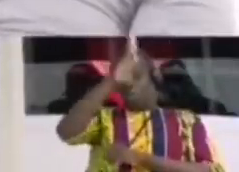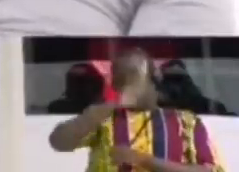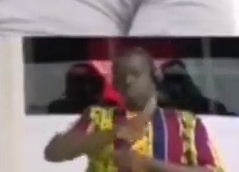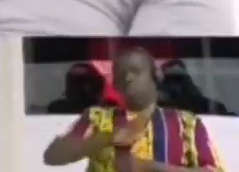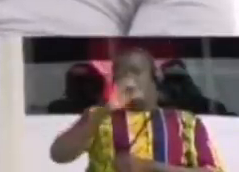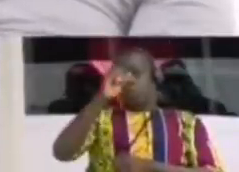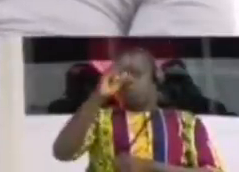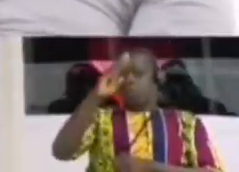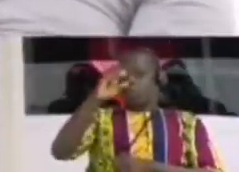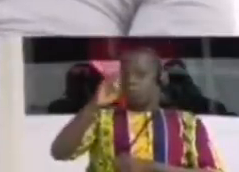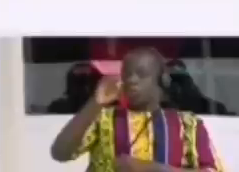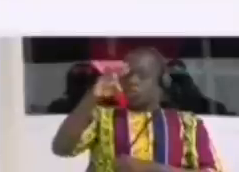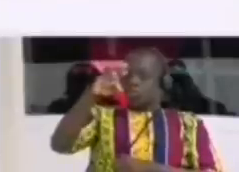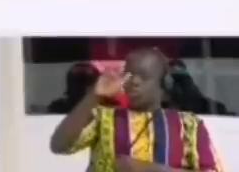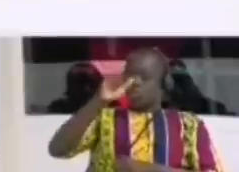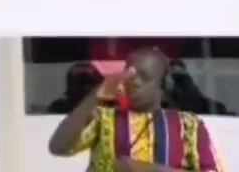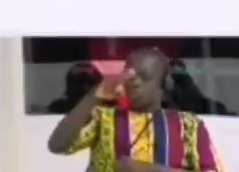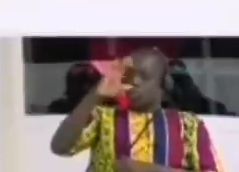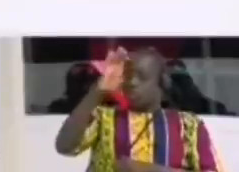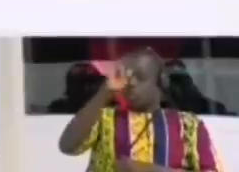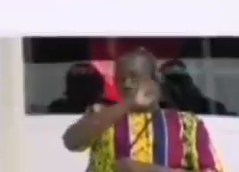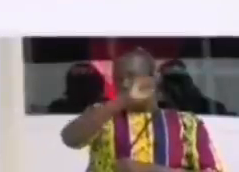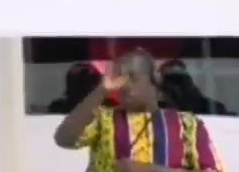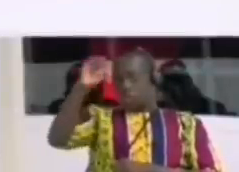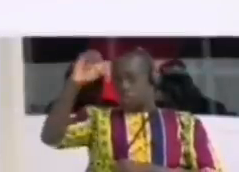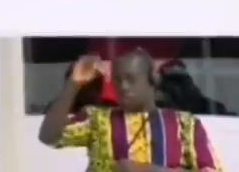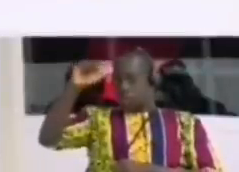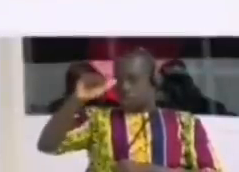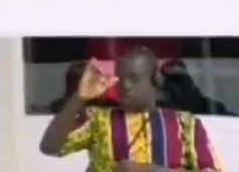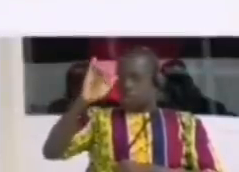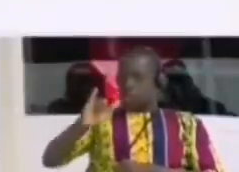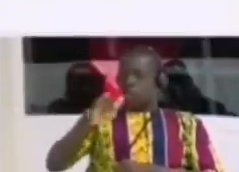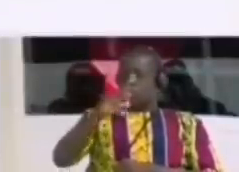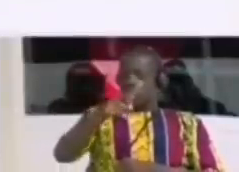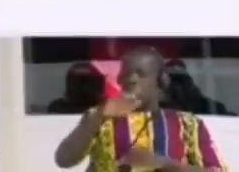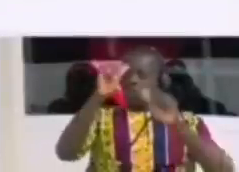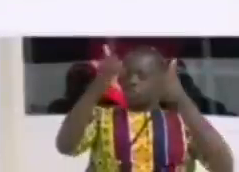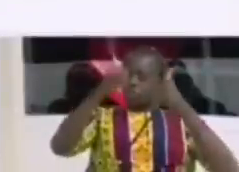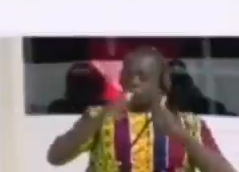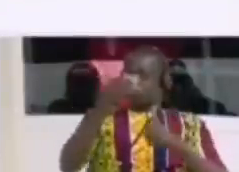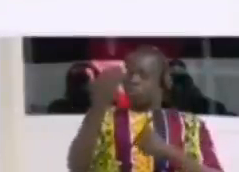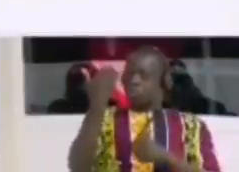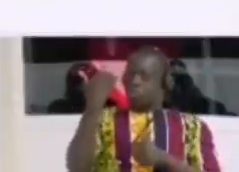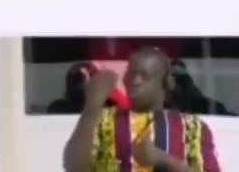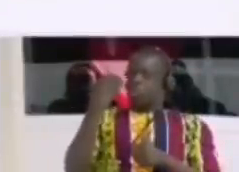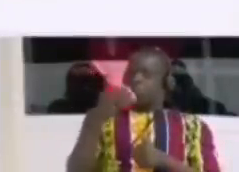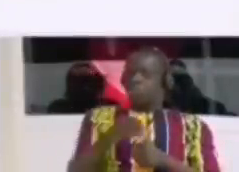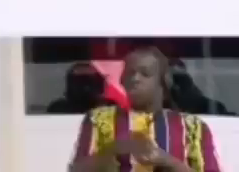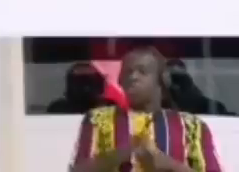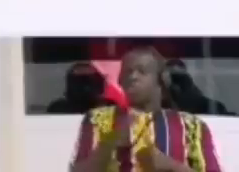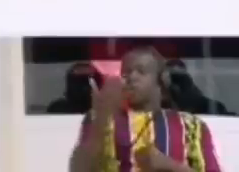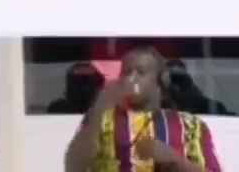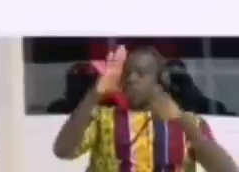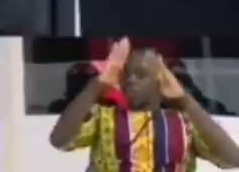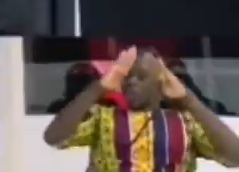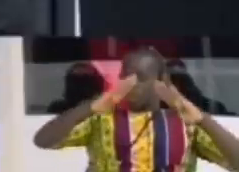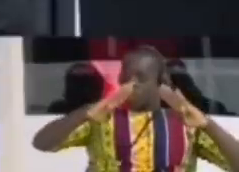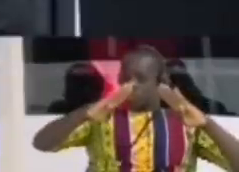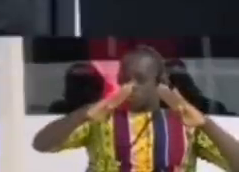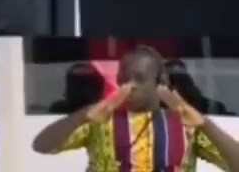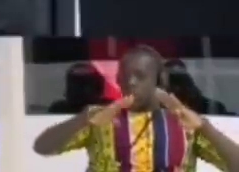Koro Cisse. Yes, sir. You said it occurred at the house of then Secretary of State, or in the house of Yankuba